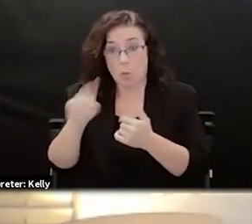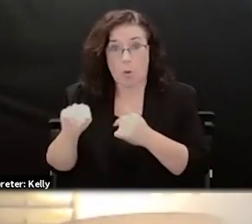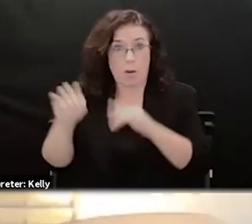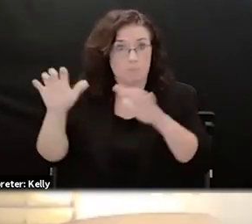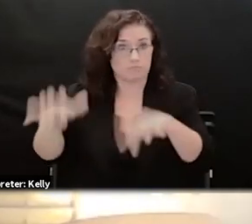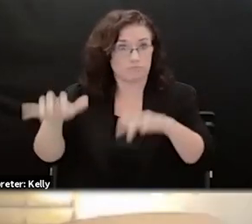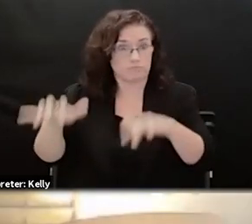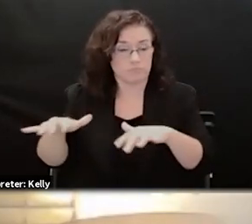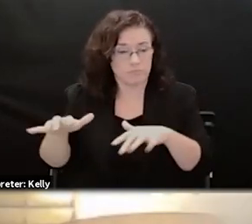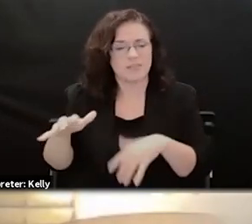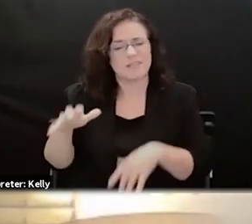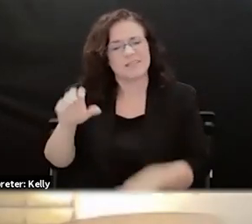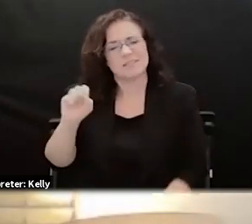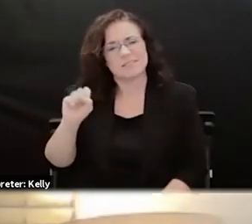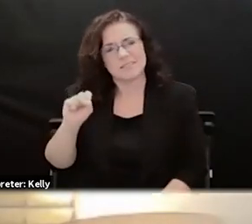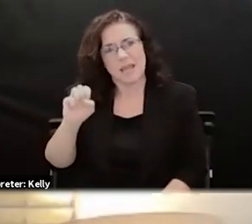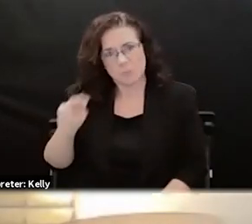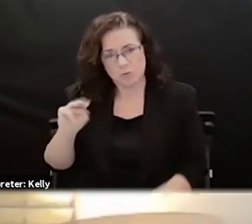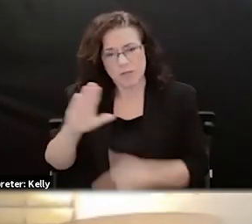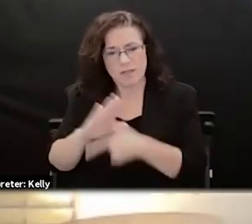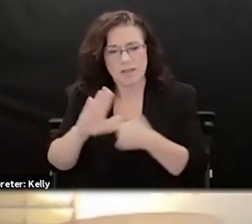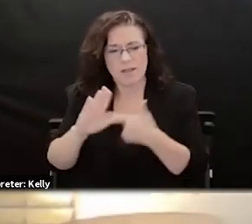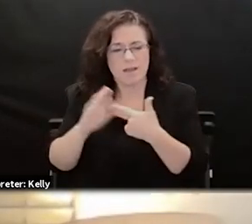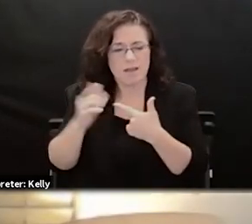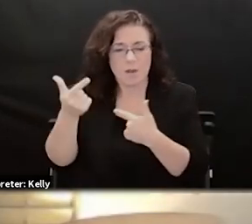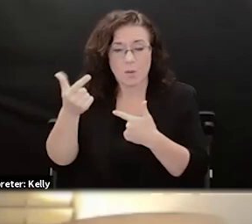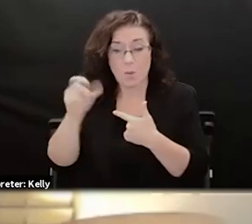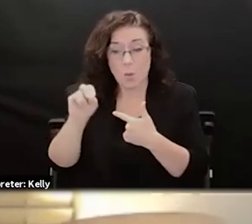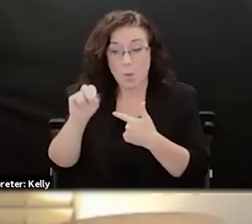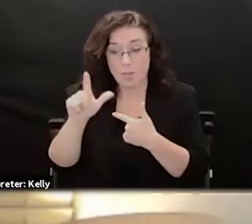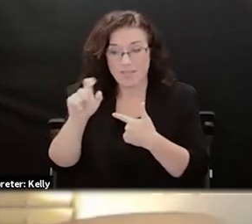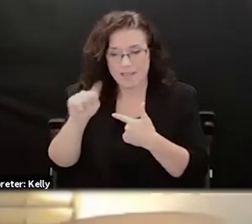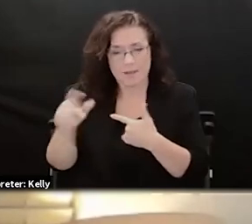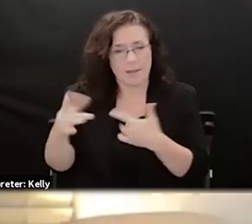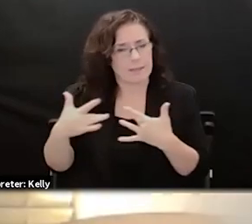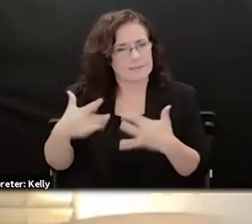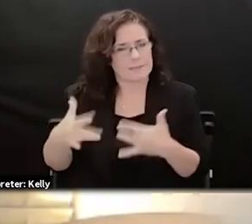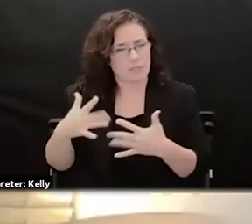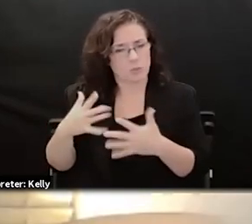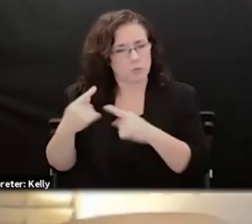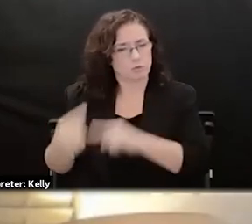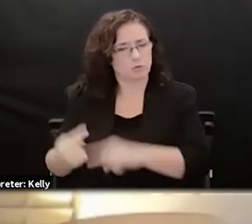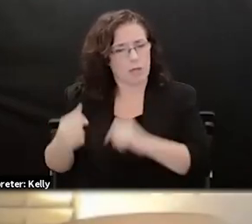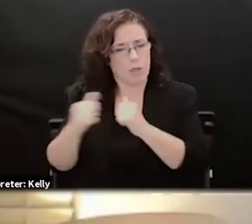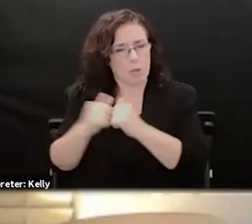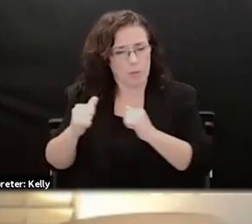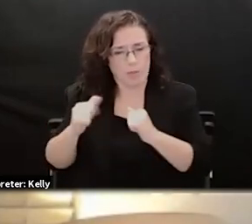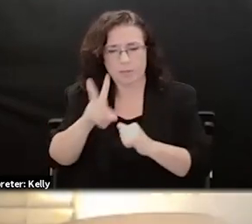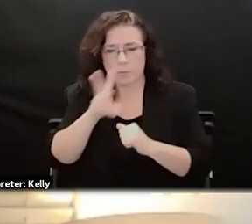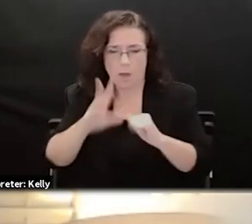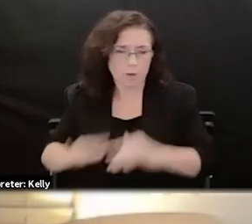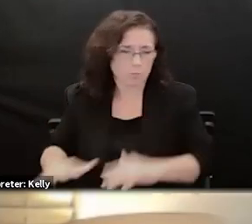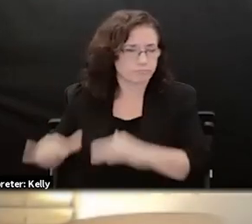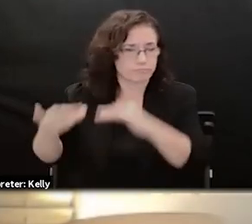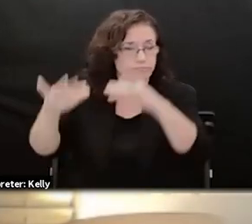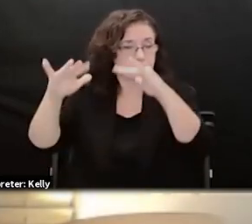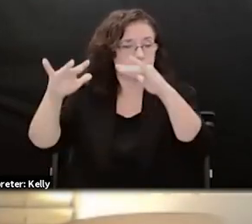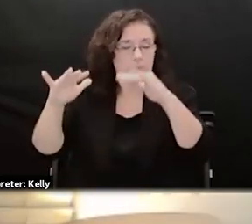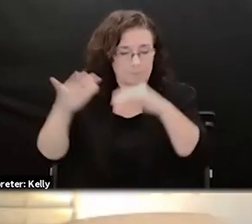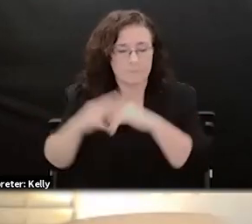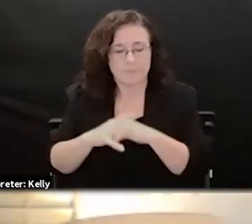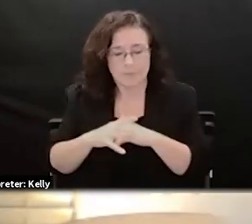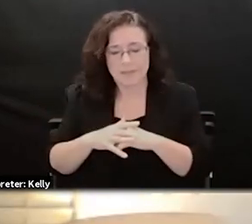hard so be safe be careful and i would just close with some words from amanda uh gorman she said let the